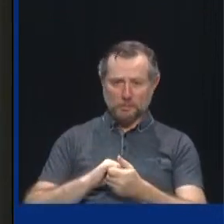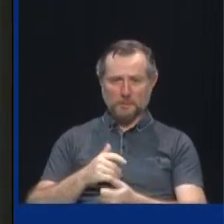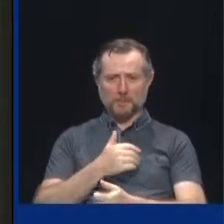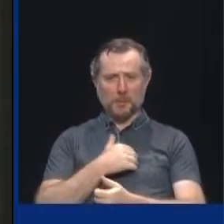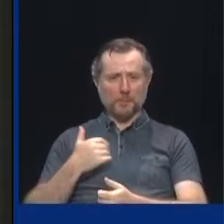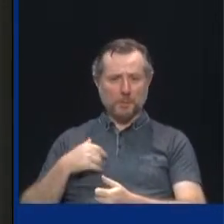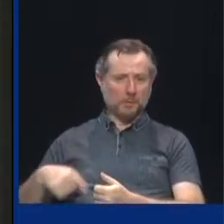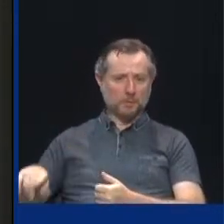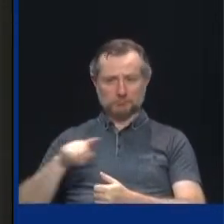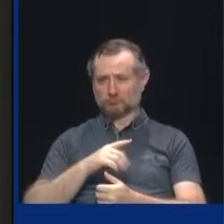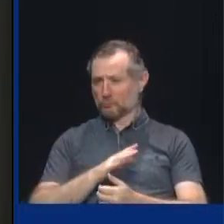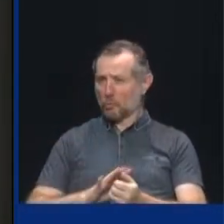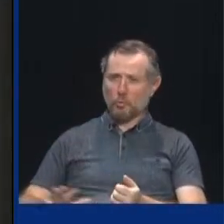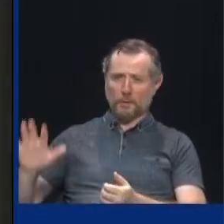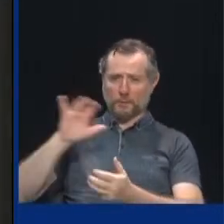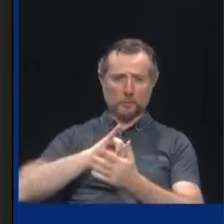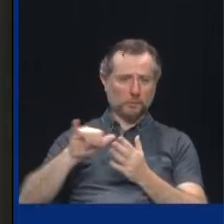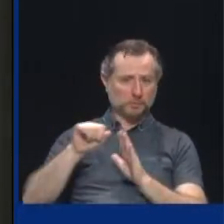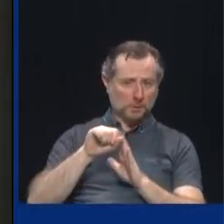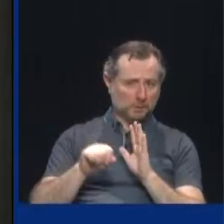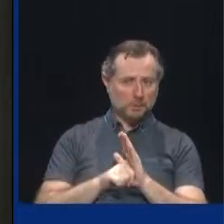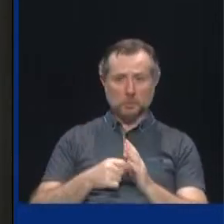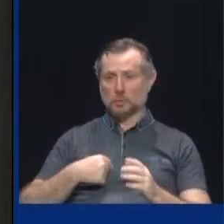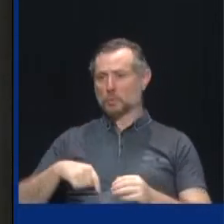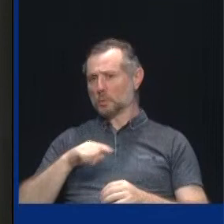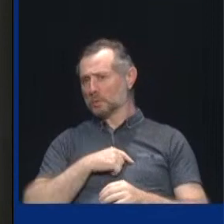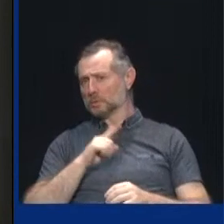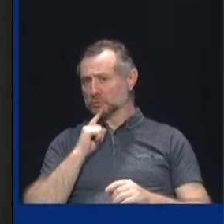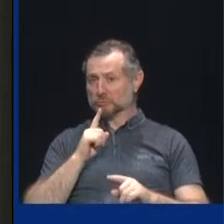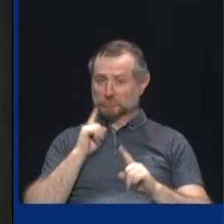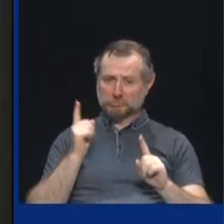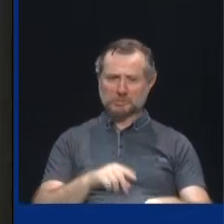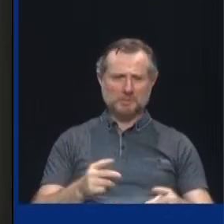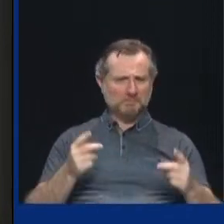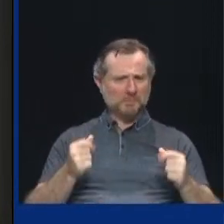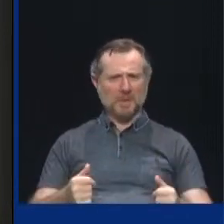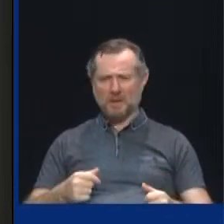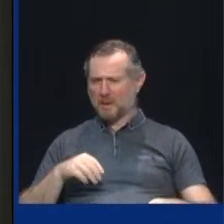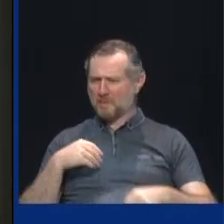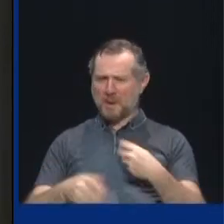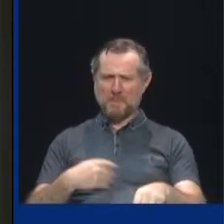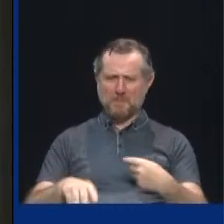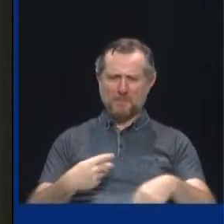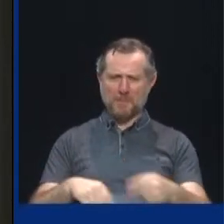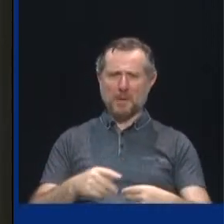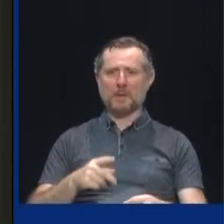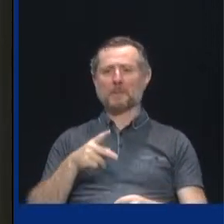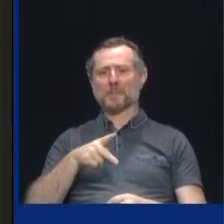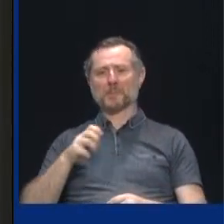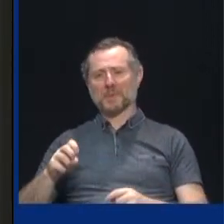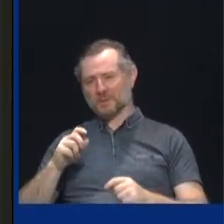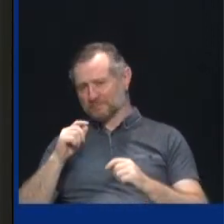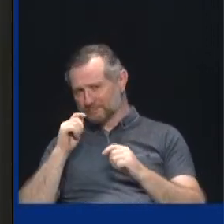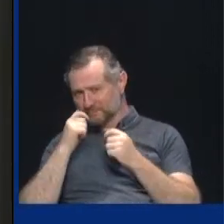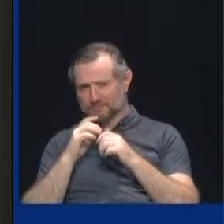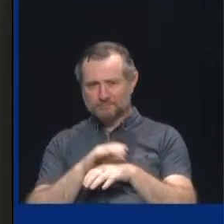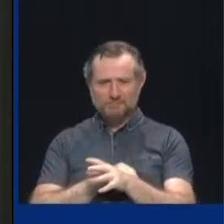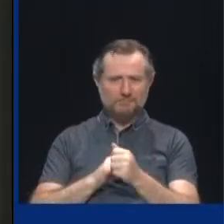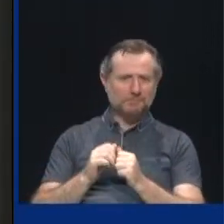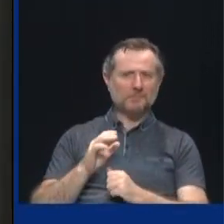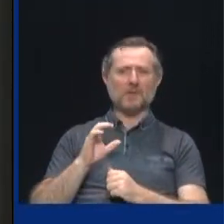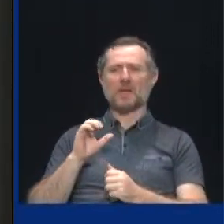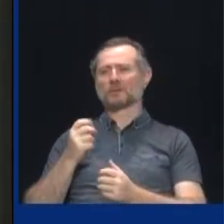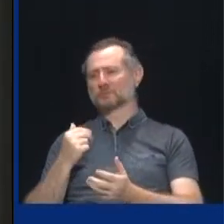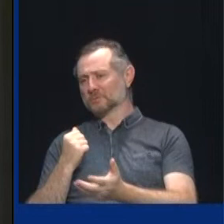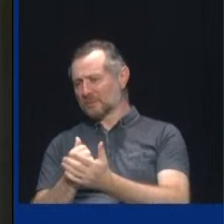to react almost immediately in providing PPE, in providing cash assistance, food assistance. To